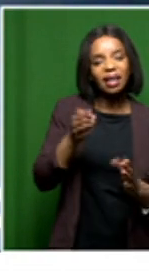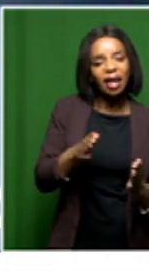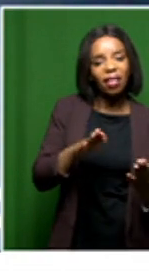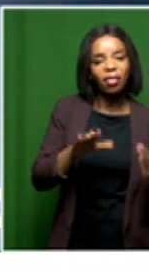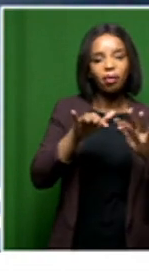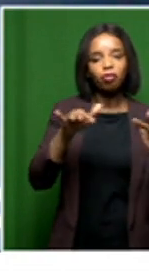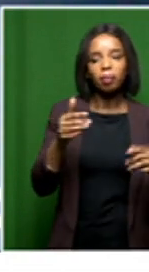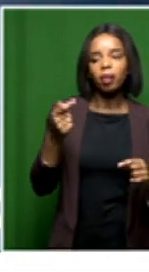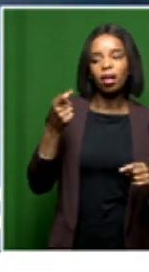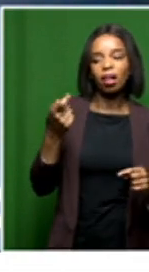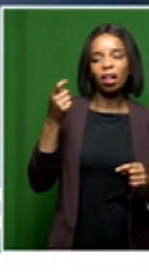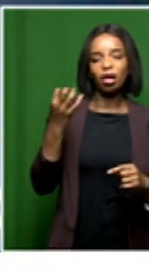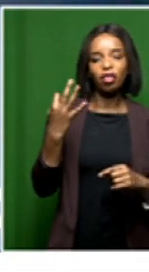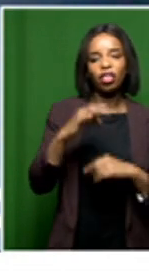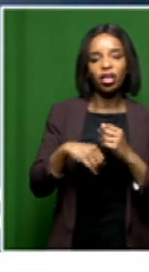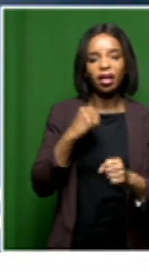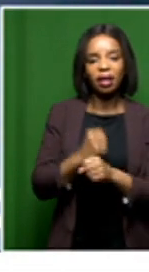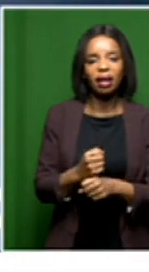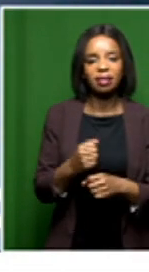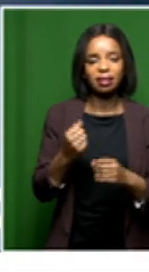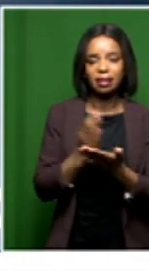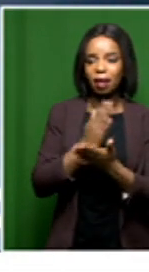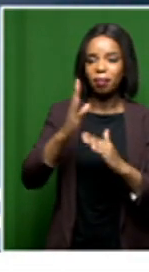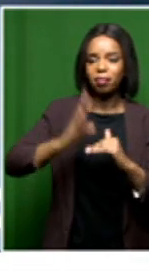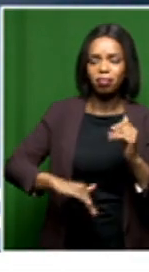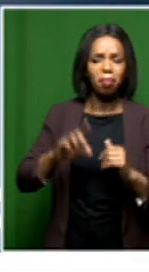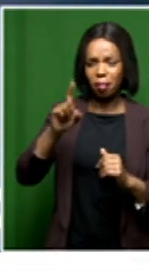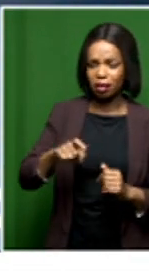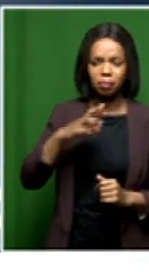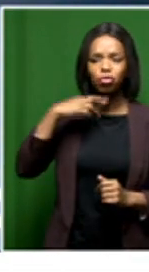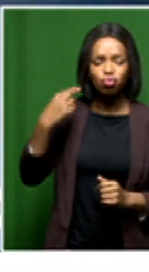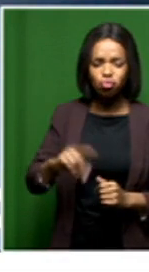the infringements, but let's be real. There haven't been even